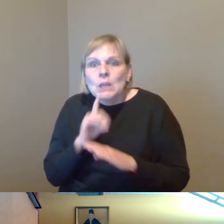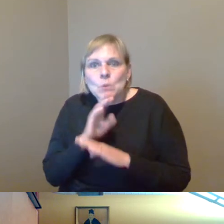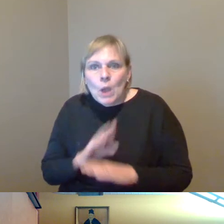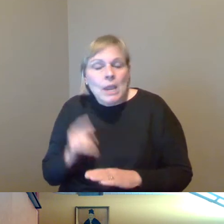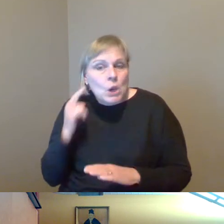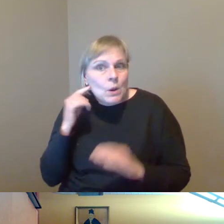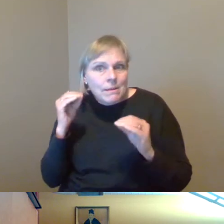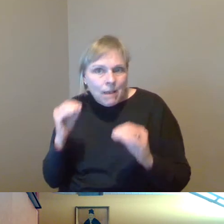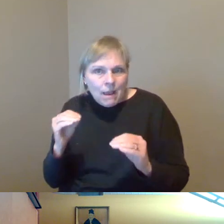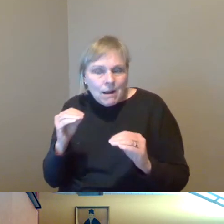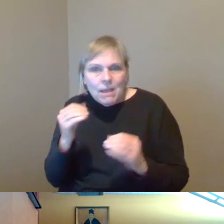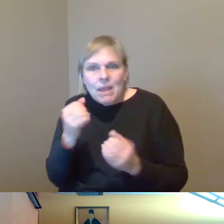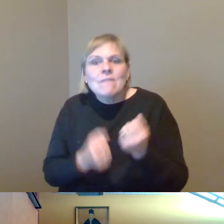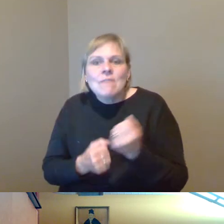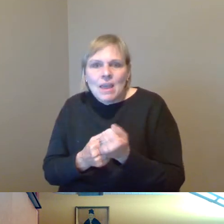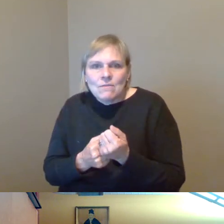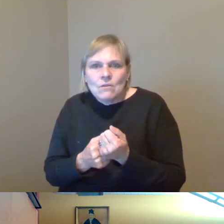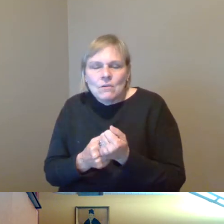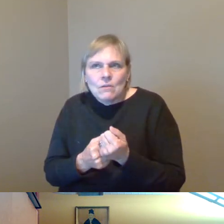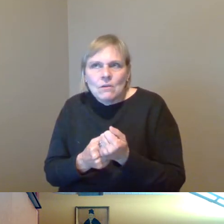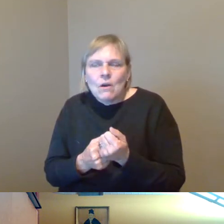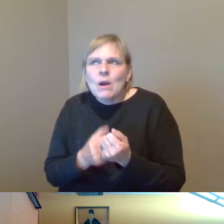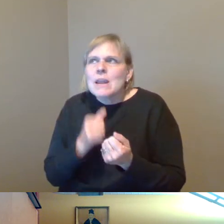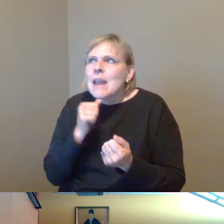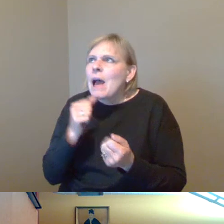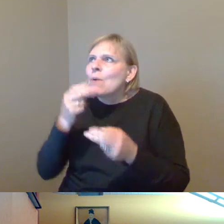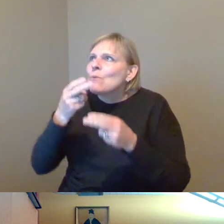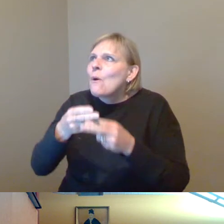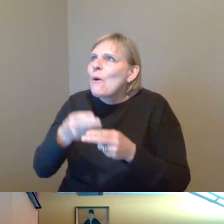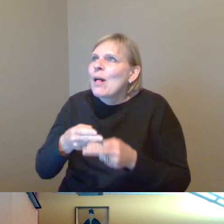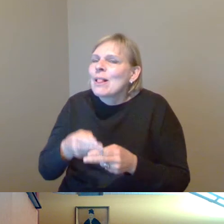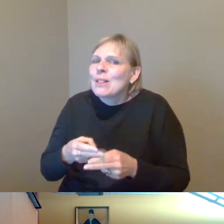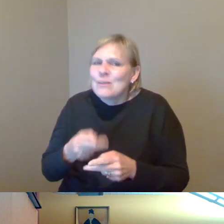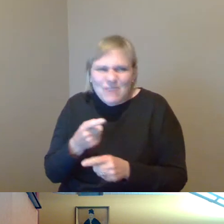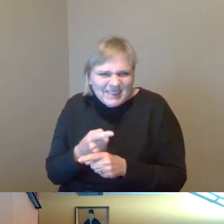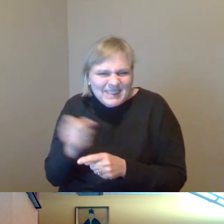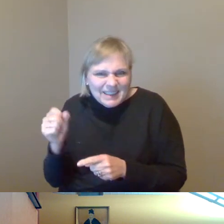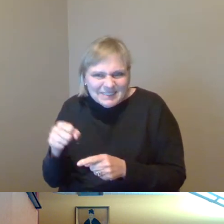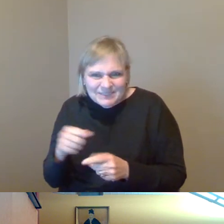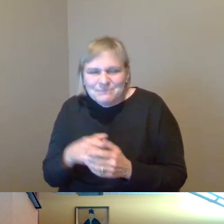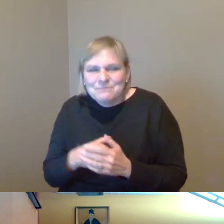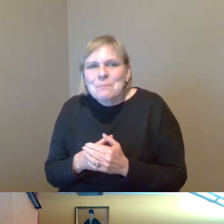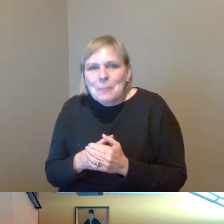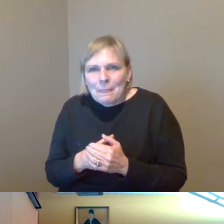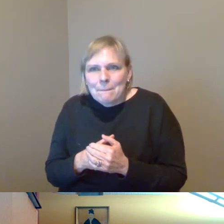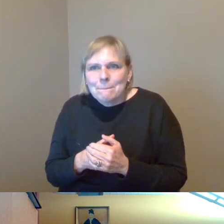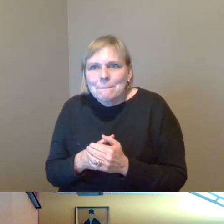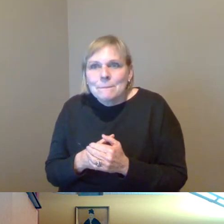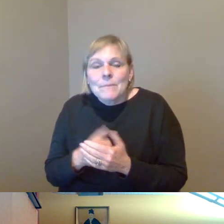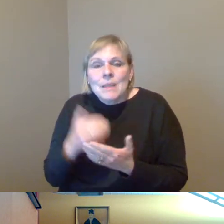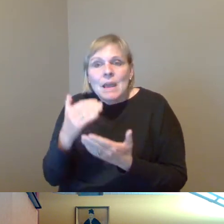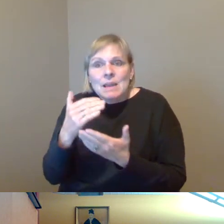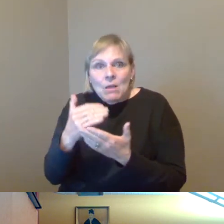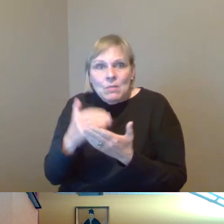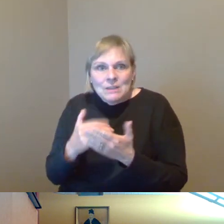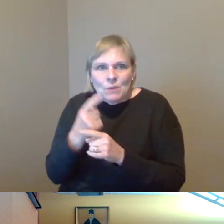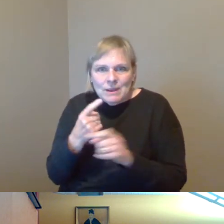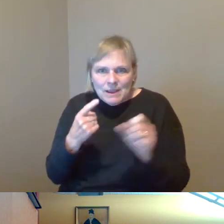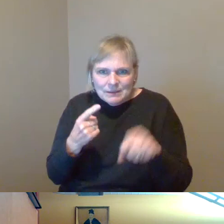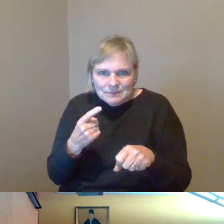Hearing none. All those in favor? Oh, we need to do roll call, right? Correct. Okay, we go down the list.